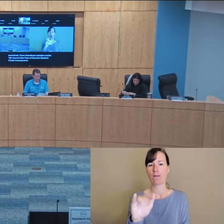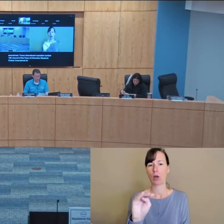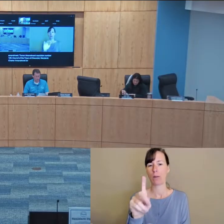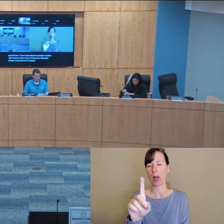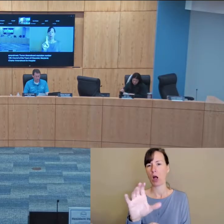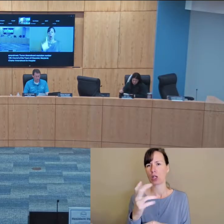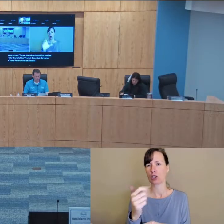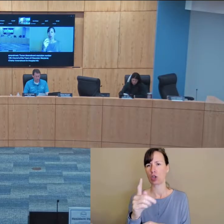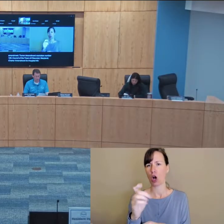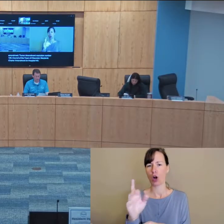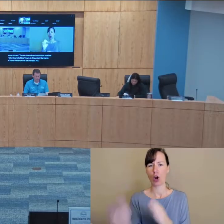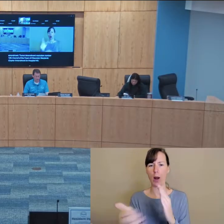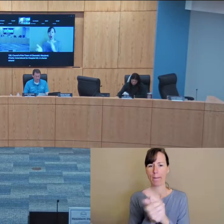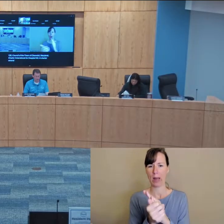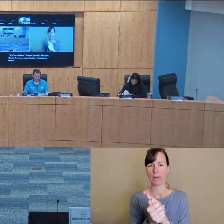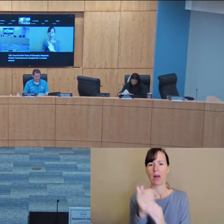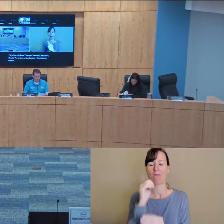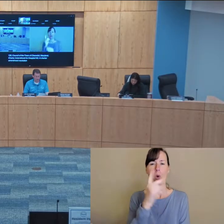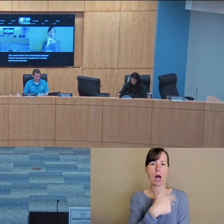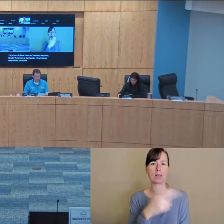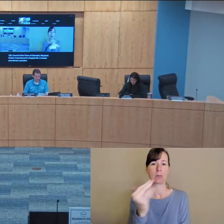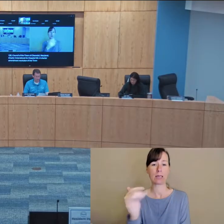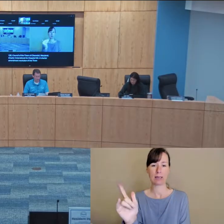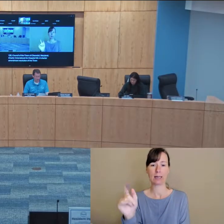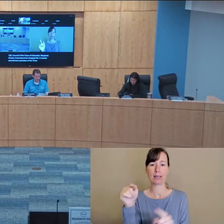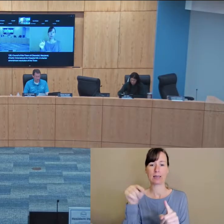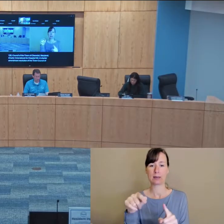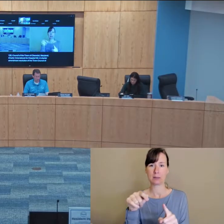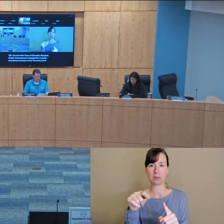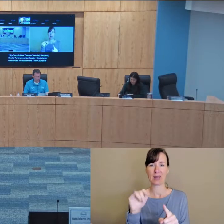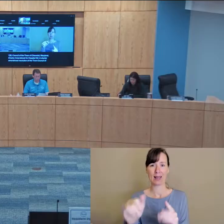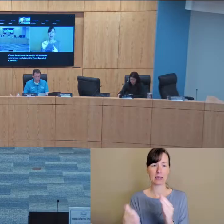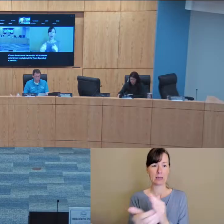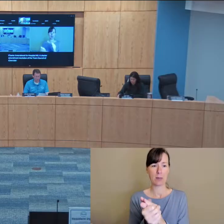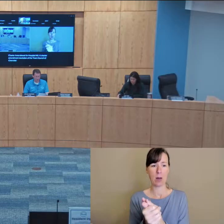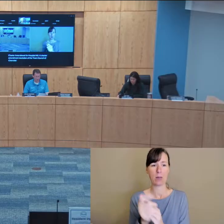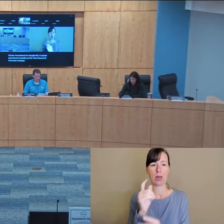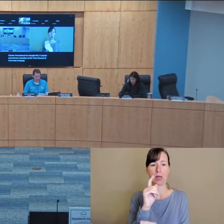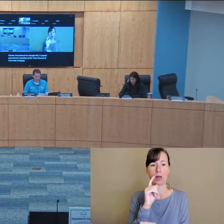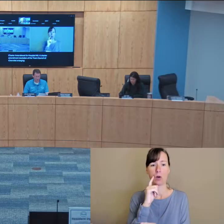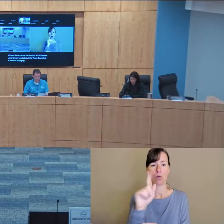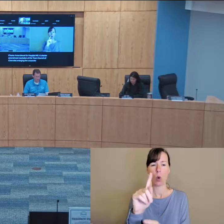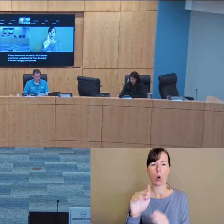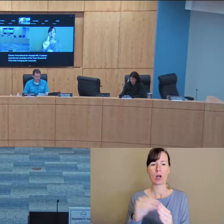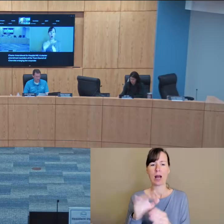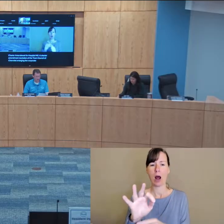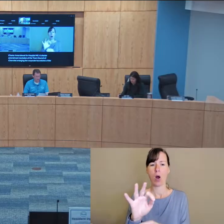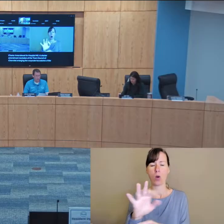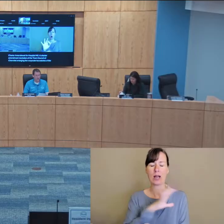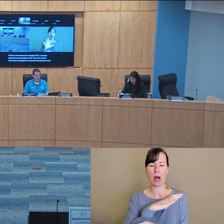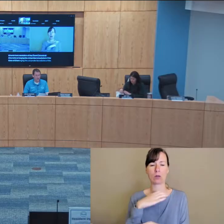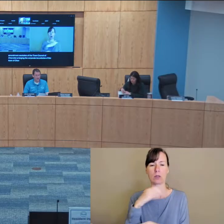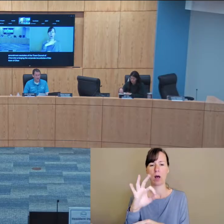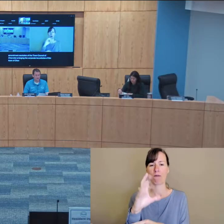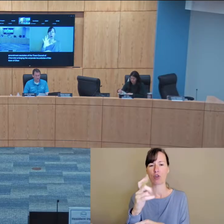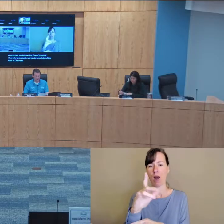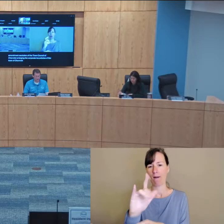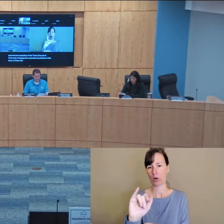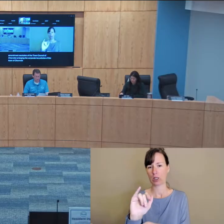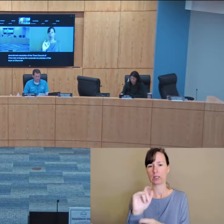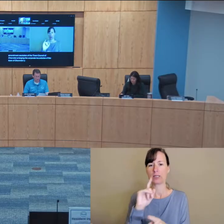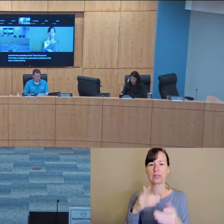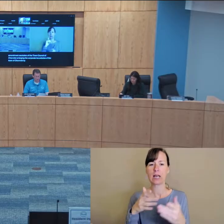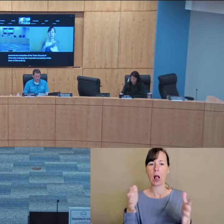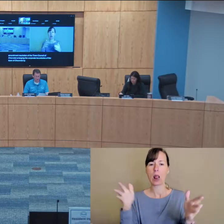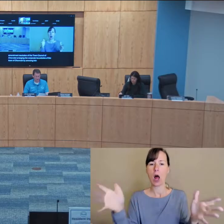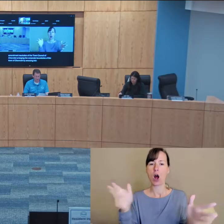A charter amendment resolution of the Town Council of Cheverly enlarging the corporate boundaries of the Town of Cheverly by annexing